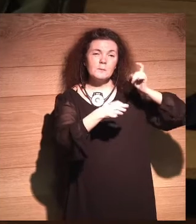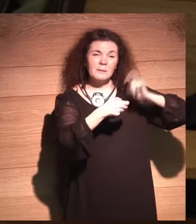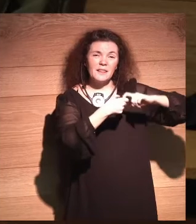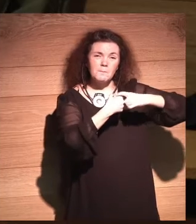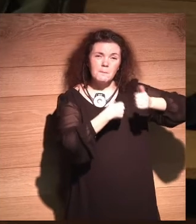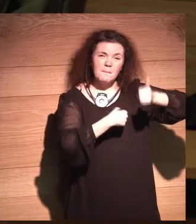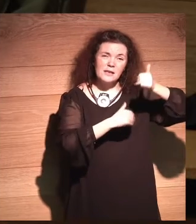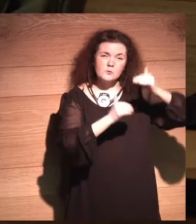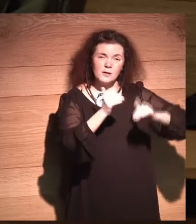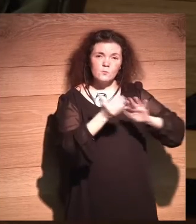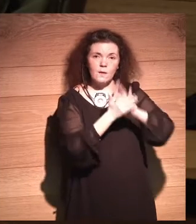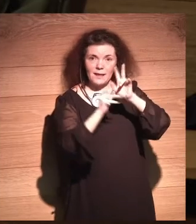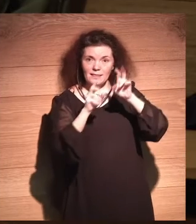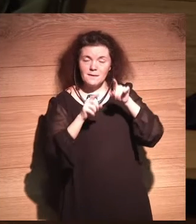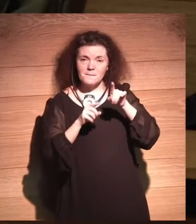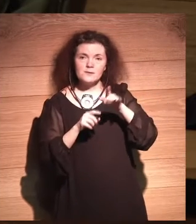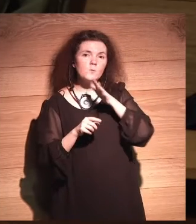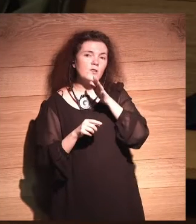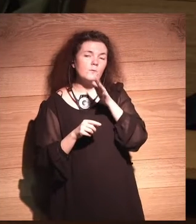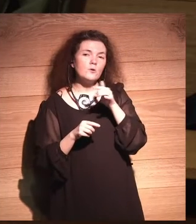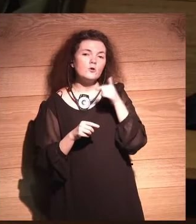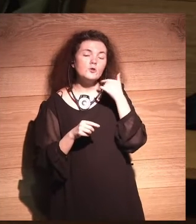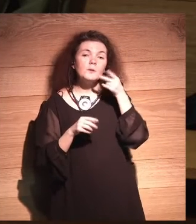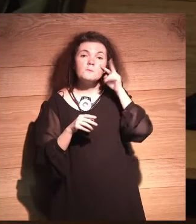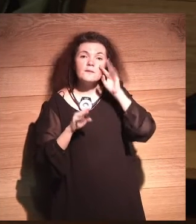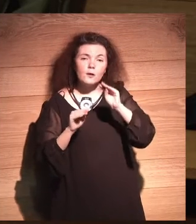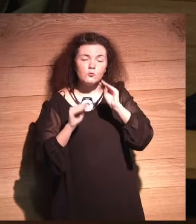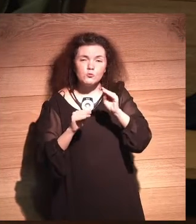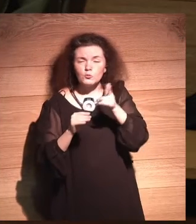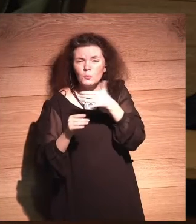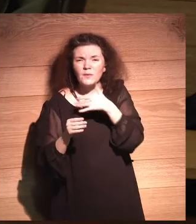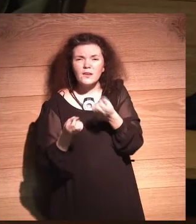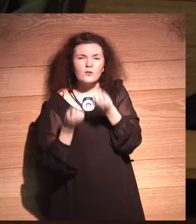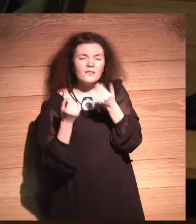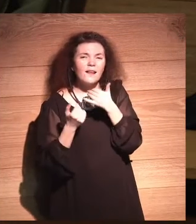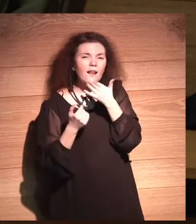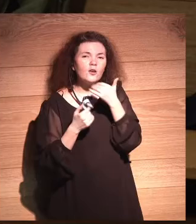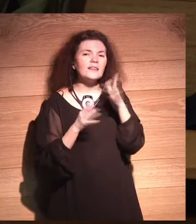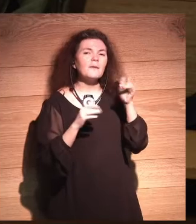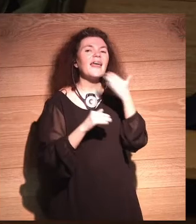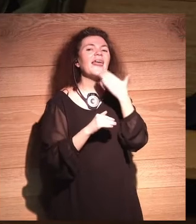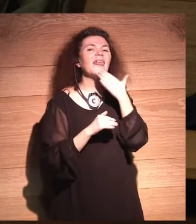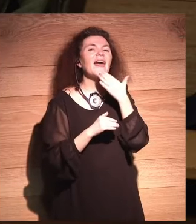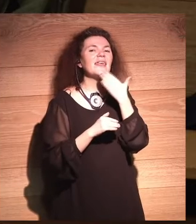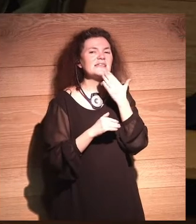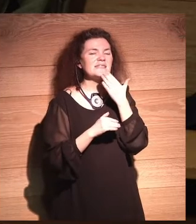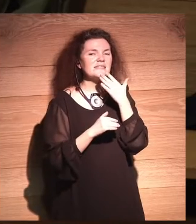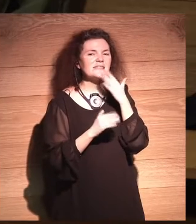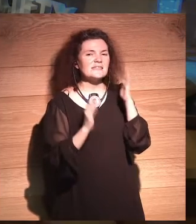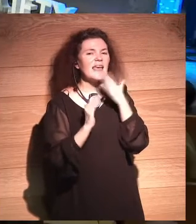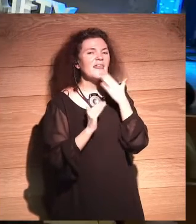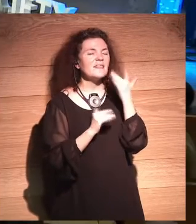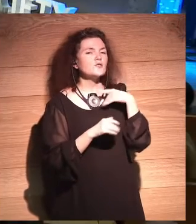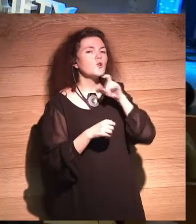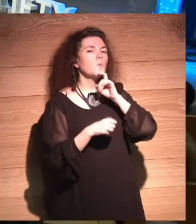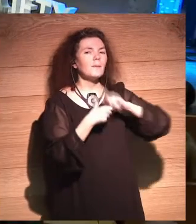engagement, I don't know, how, based upon your experience, what can you explain us? Do you want to, should I answer, or you want to